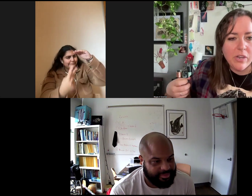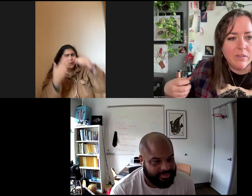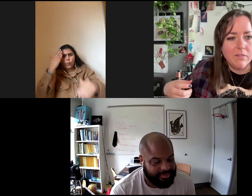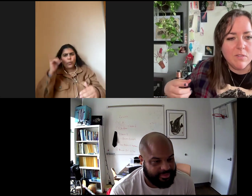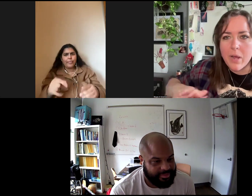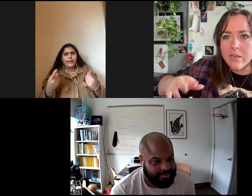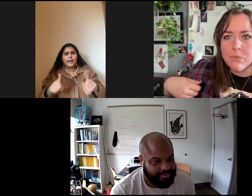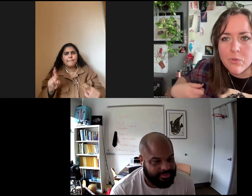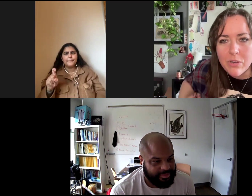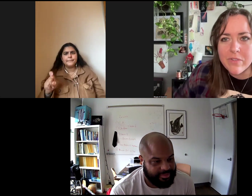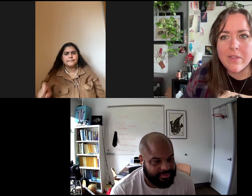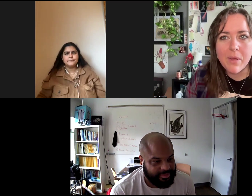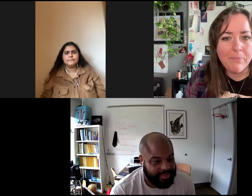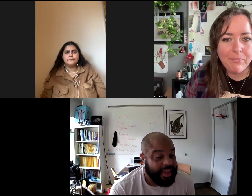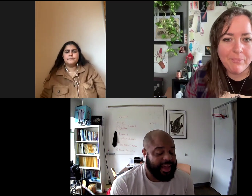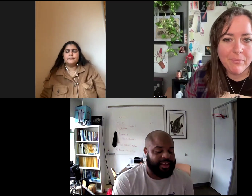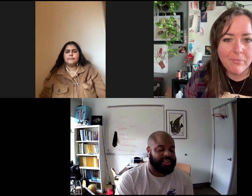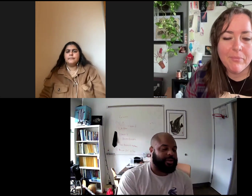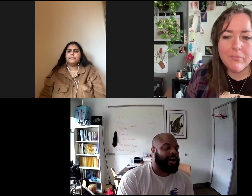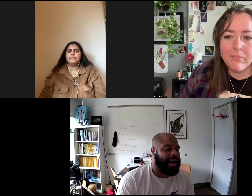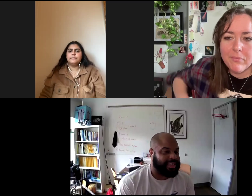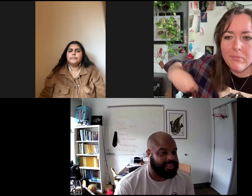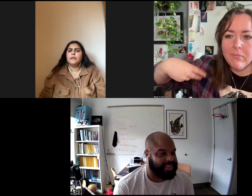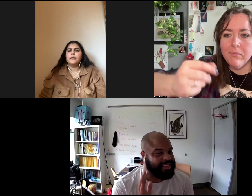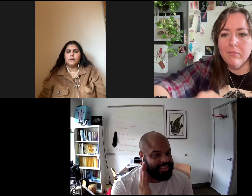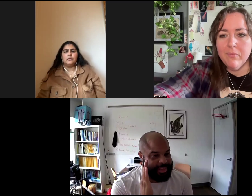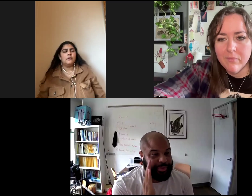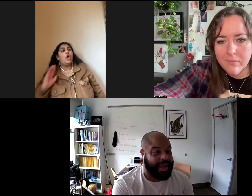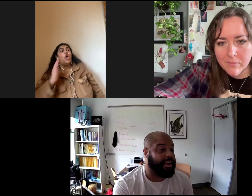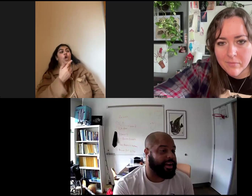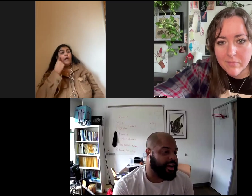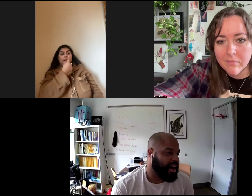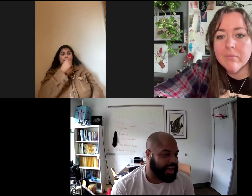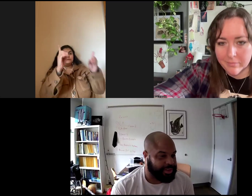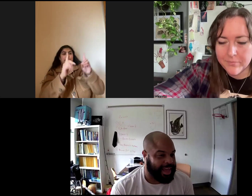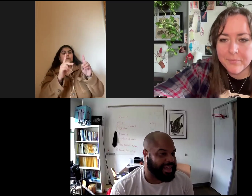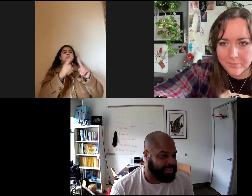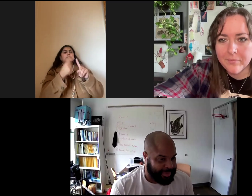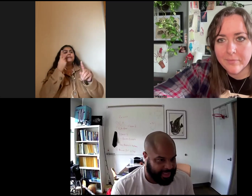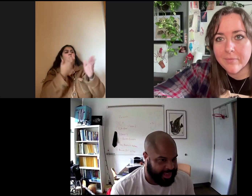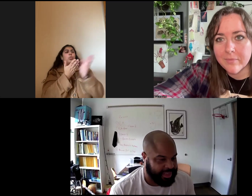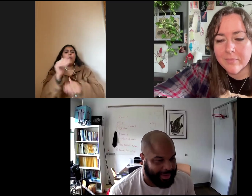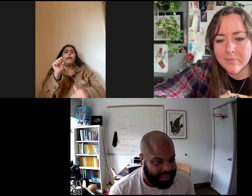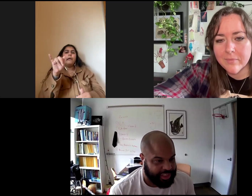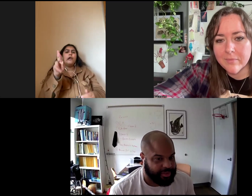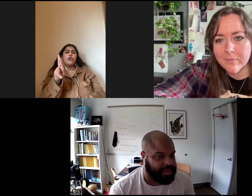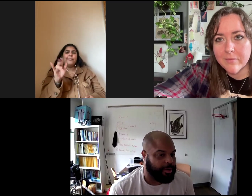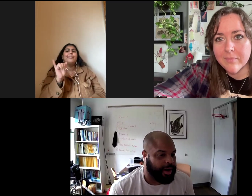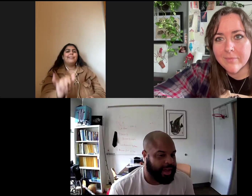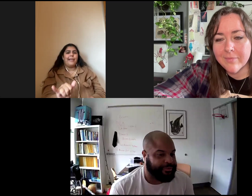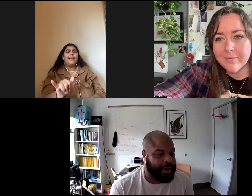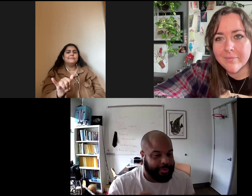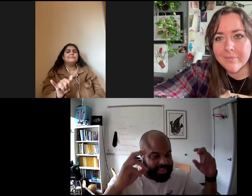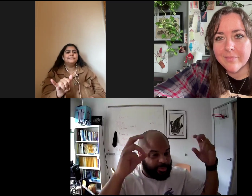that question so we're not hitting you with two questions at the same time. Yeah, so our eyes are designed to see through air. So that is basically the main issue.